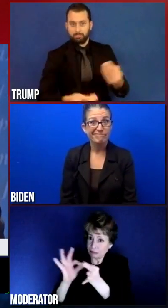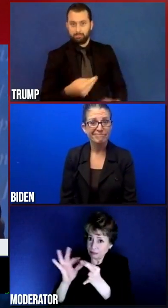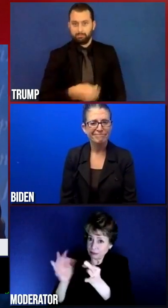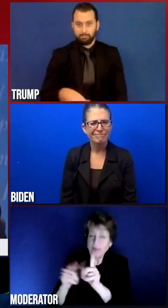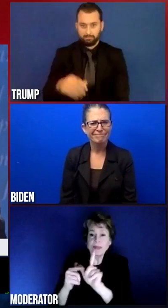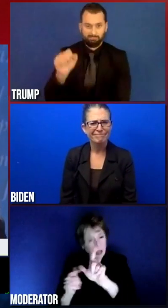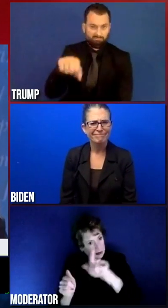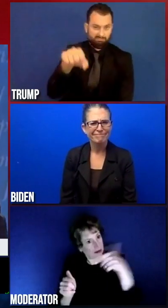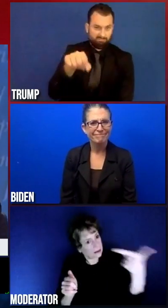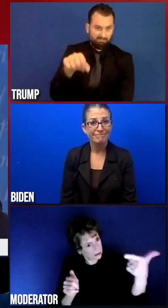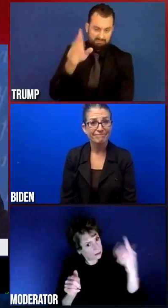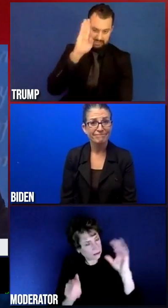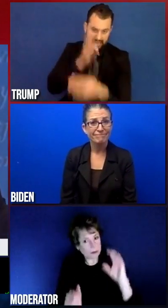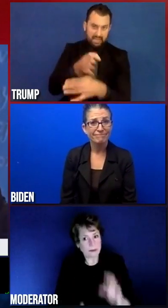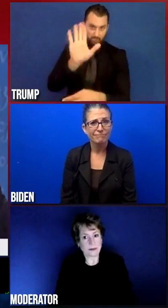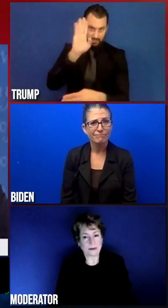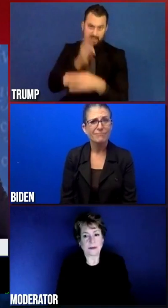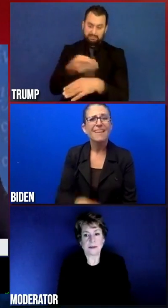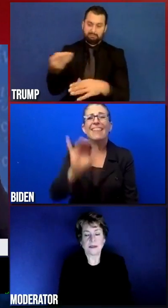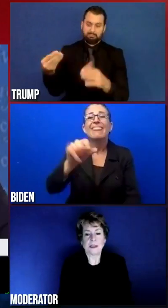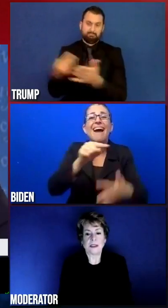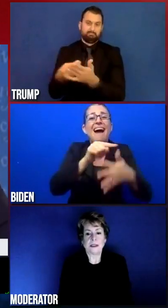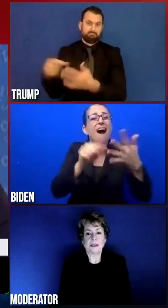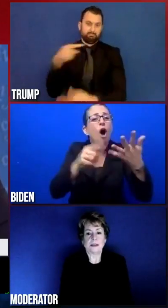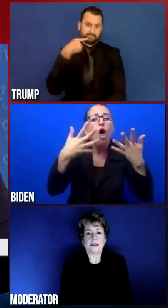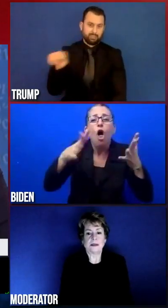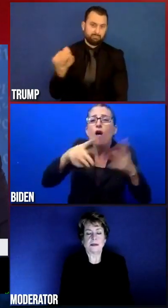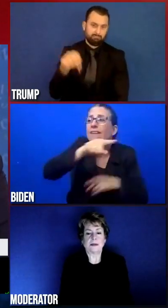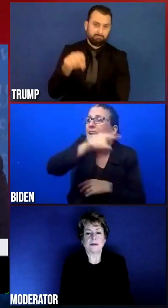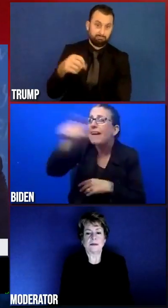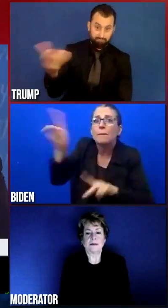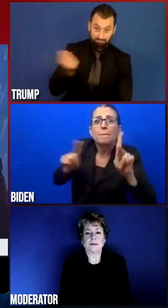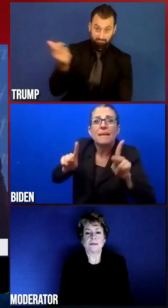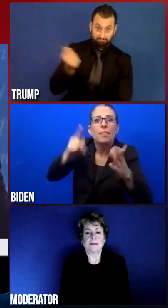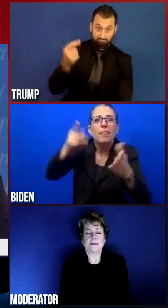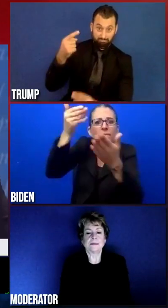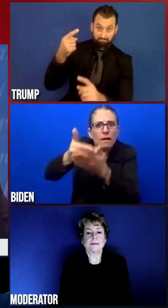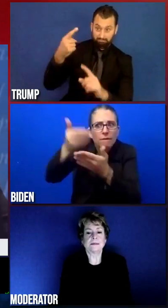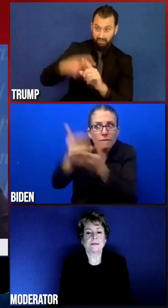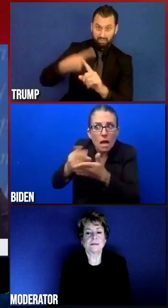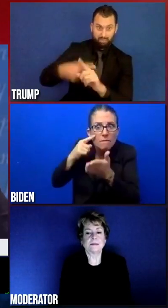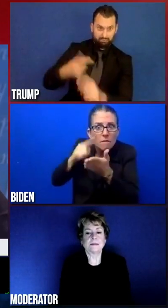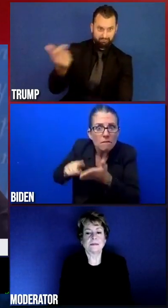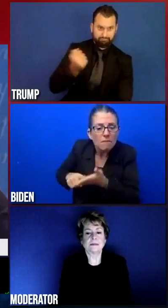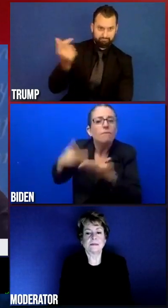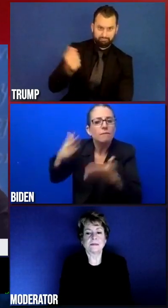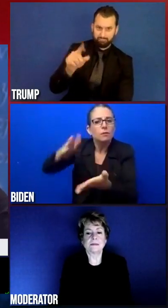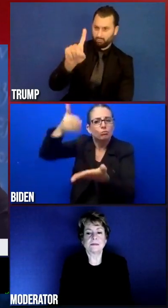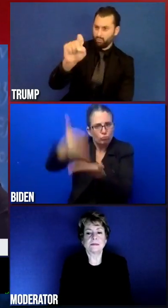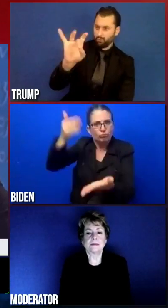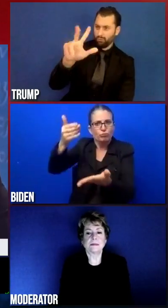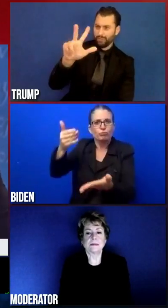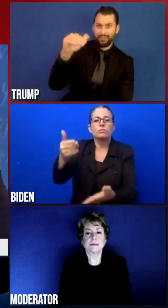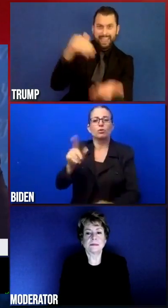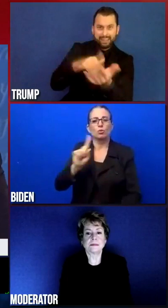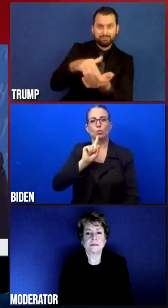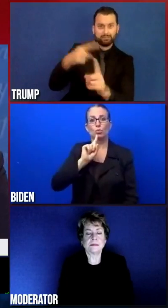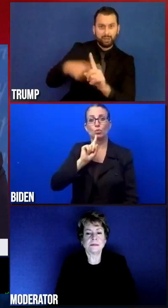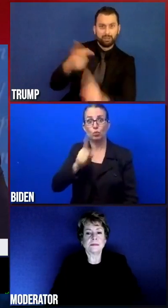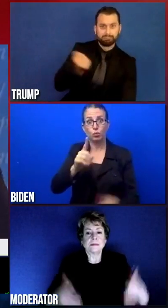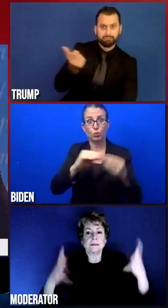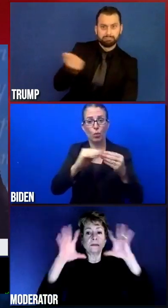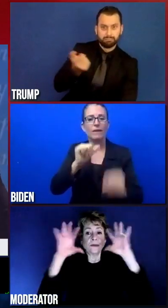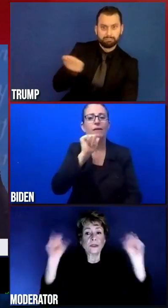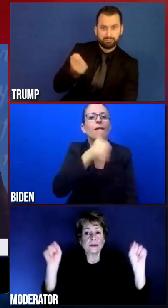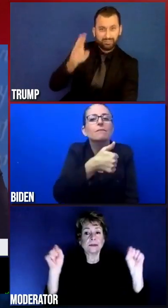him $183,000 a month with no experience in energy? Mr. President, my son did nothing wrong at Burisma. I